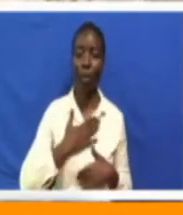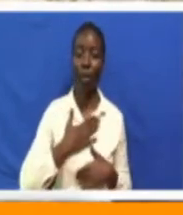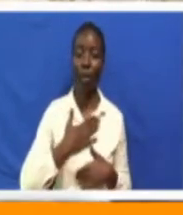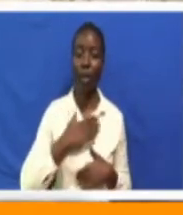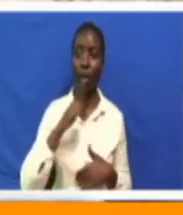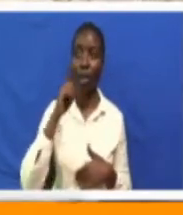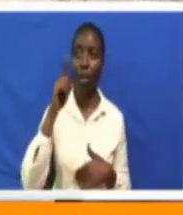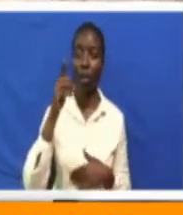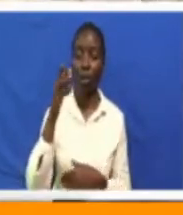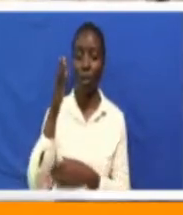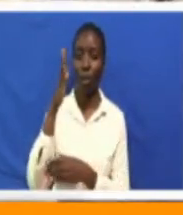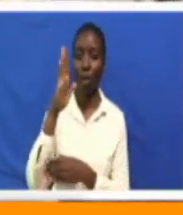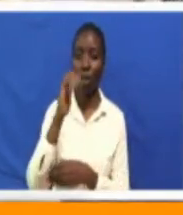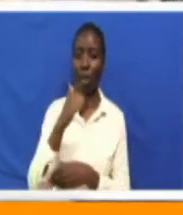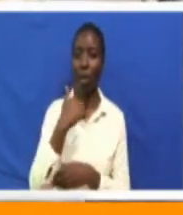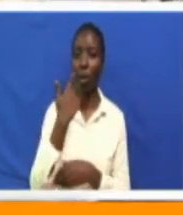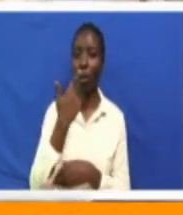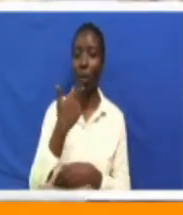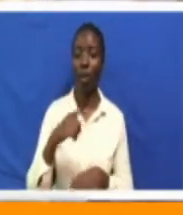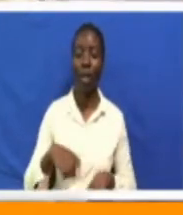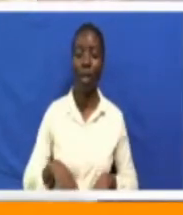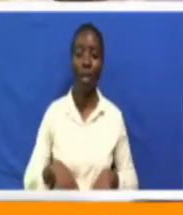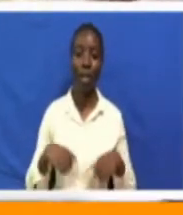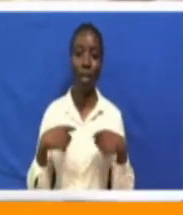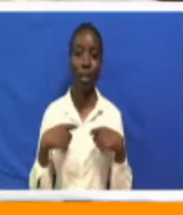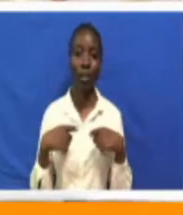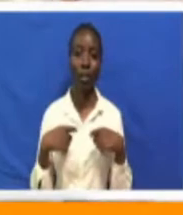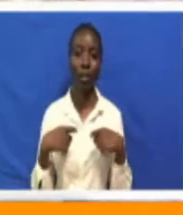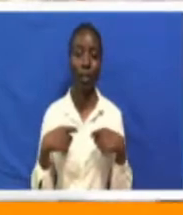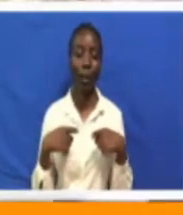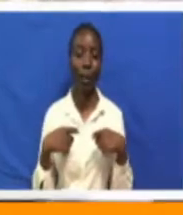where are you ready